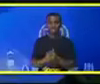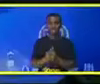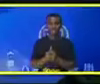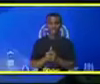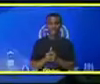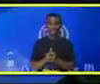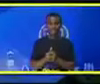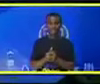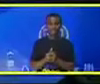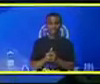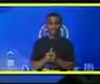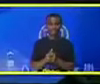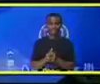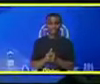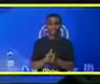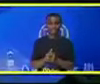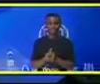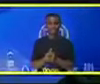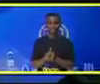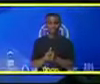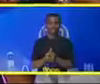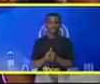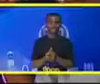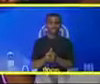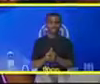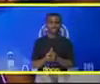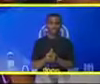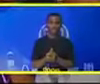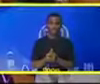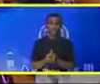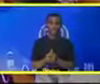those doors is that God gives you favor with them.